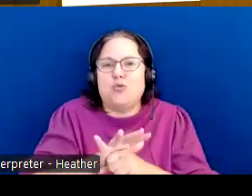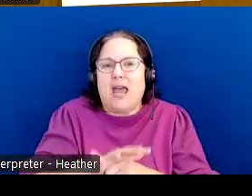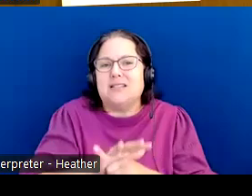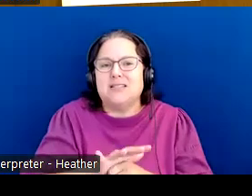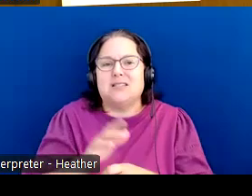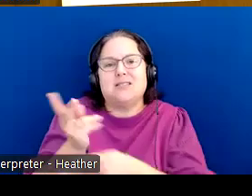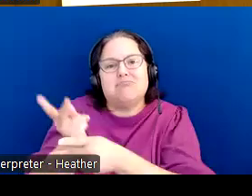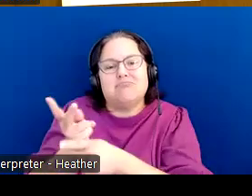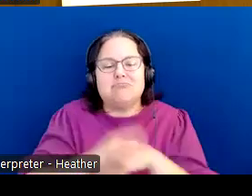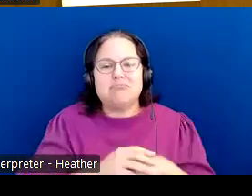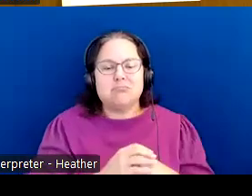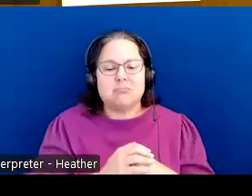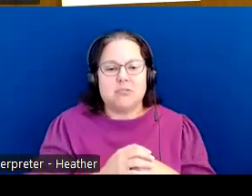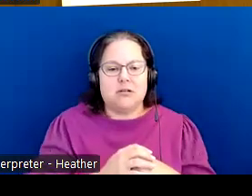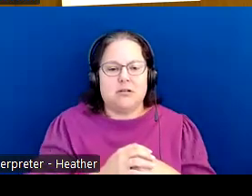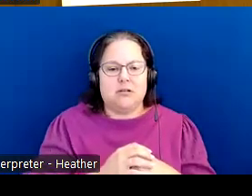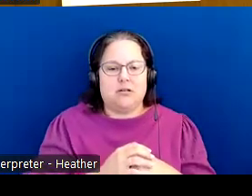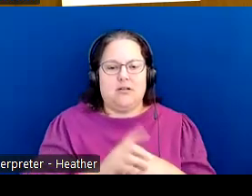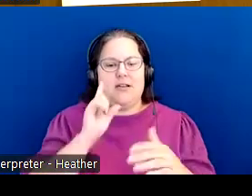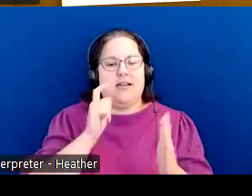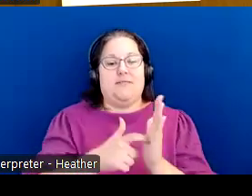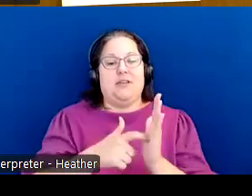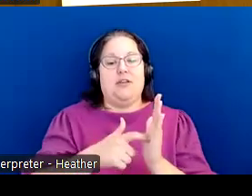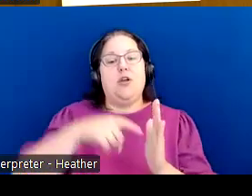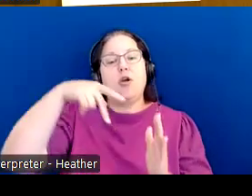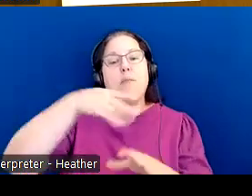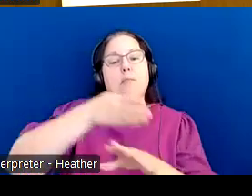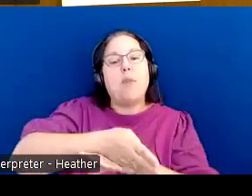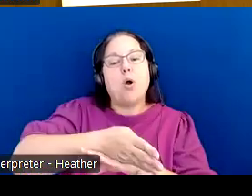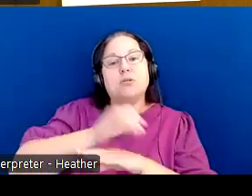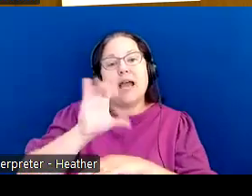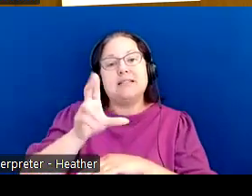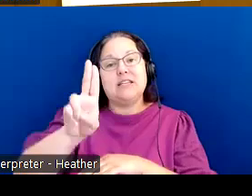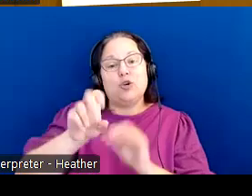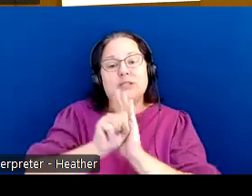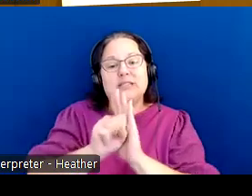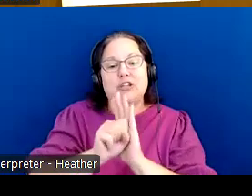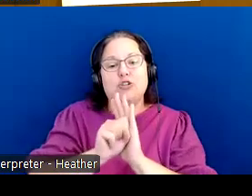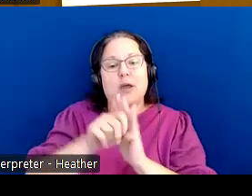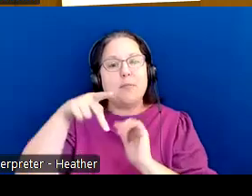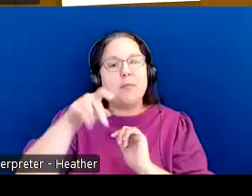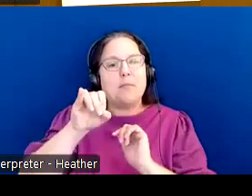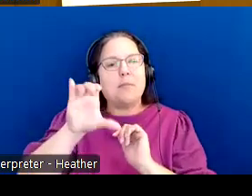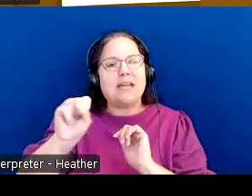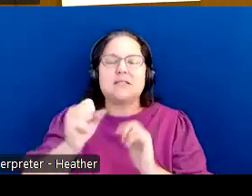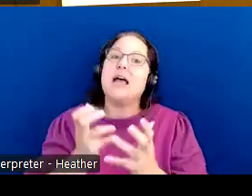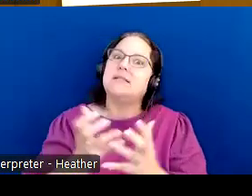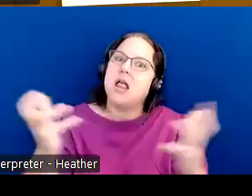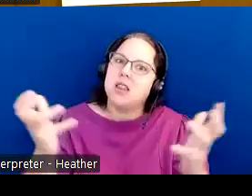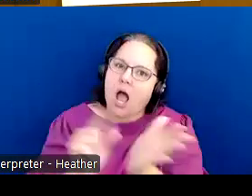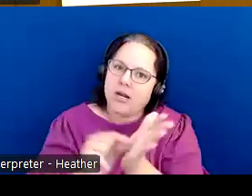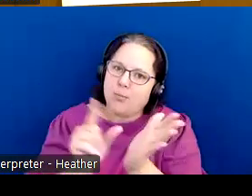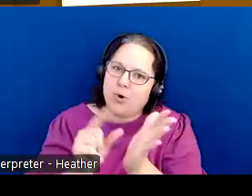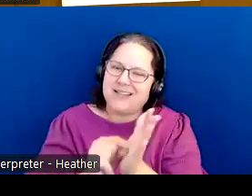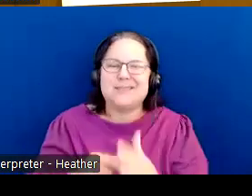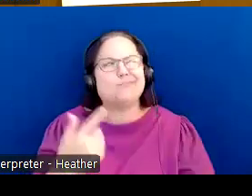So identification of PICS or post-ICU syndrome, this has kind of gotten a lot of press lately, and I gotta say, we have known